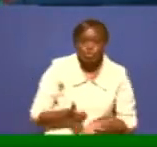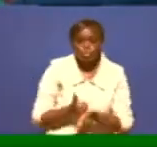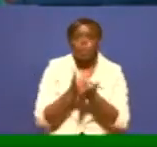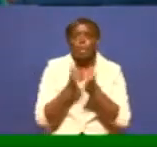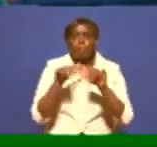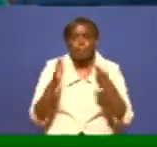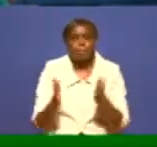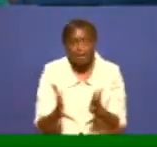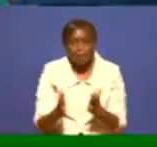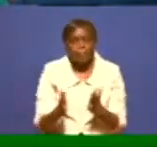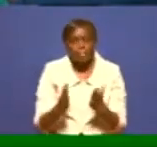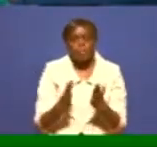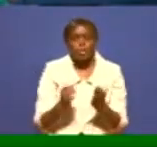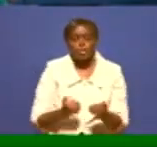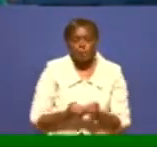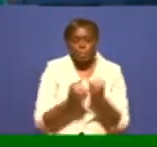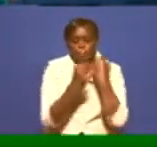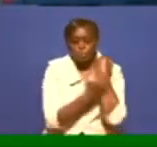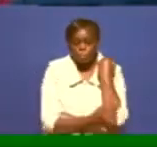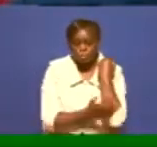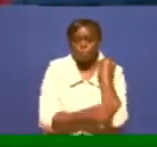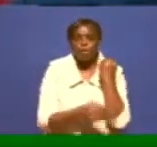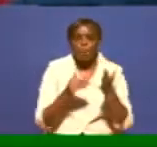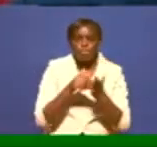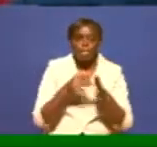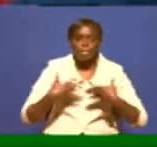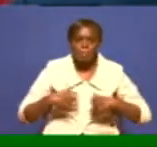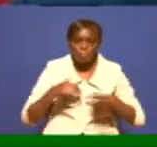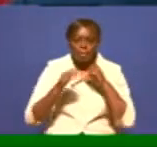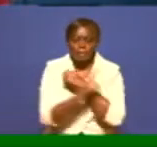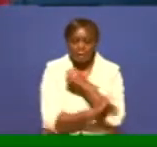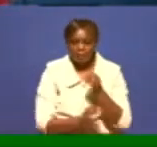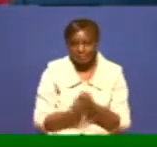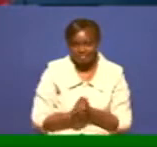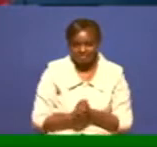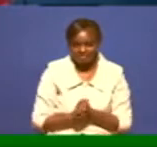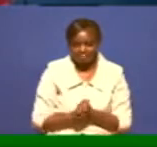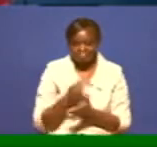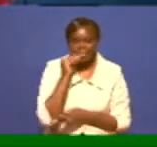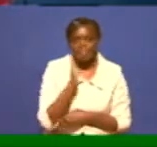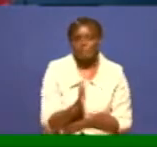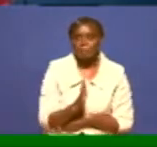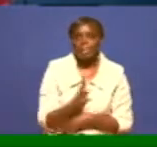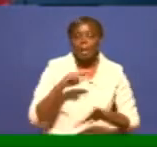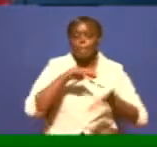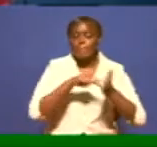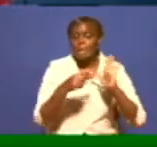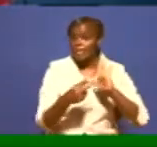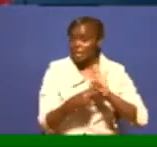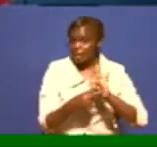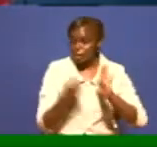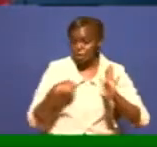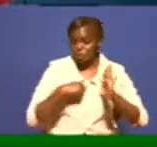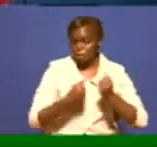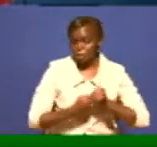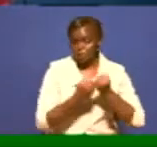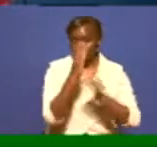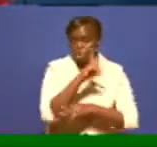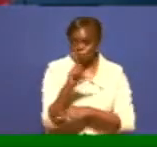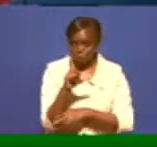poor and vulnerable in our country, Honorable Speaker. Honorable Speaker, therefore, we support this bill